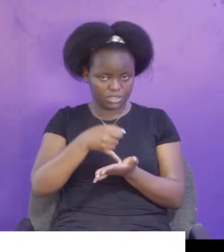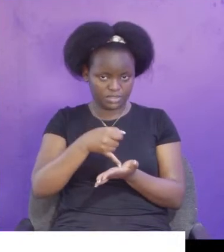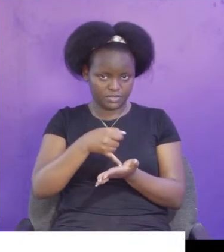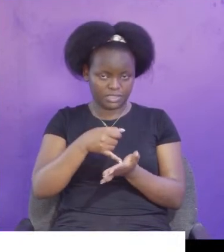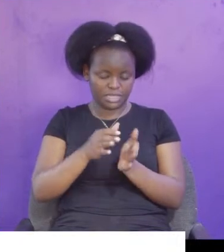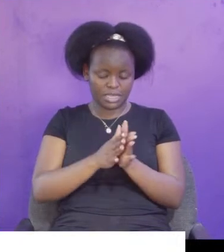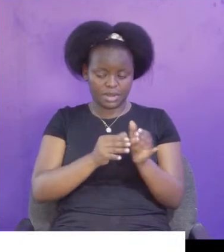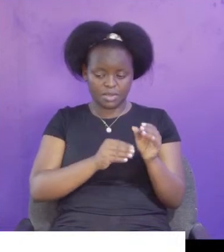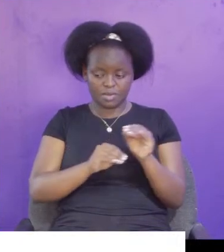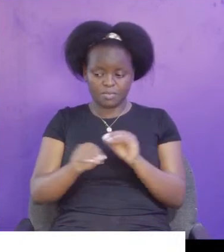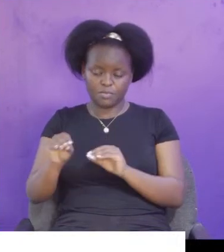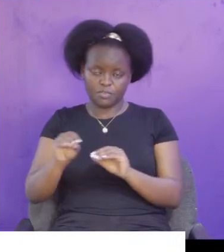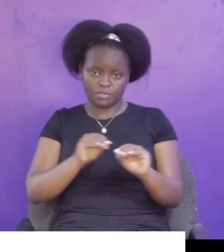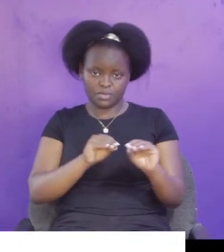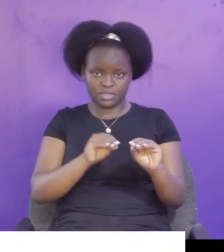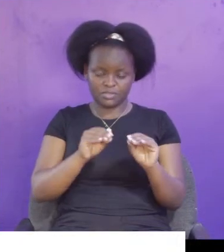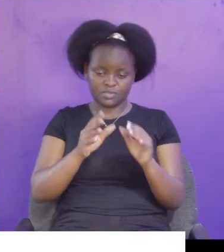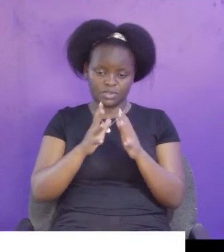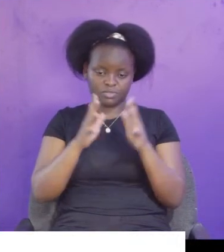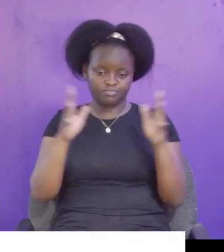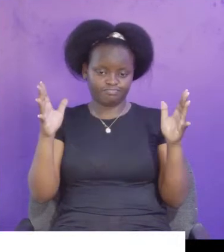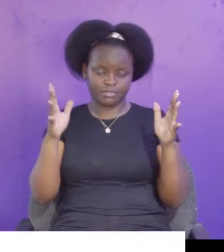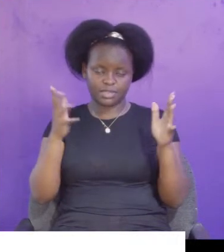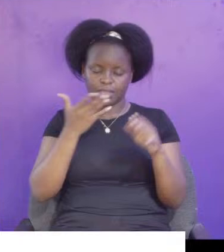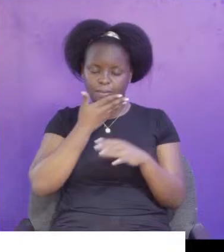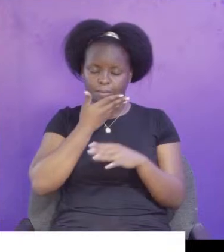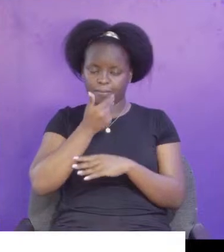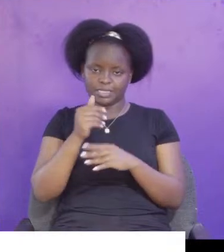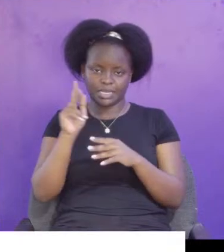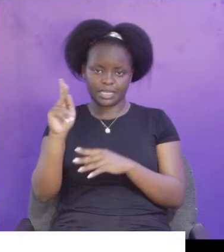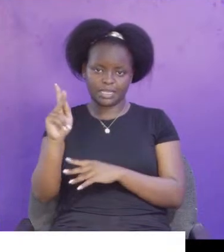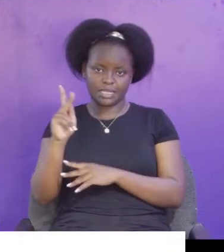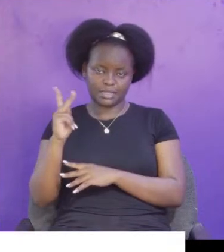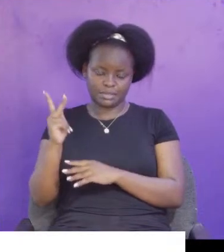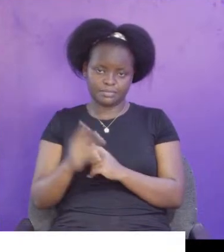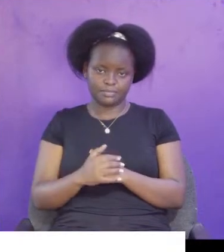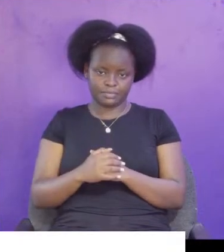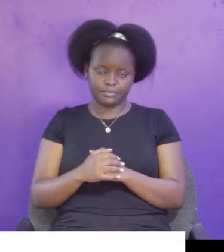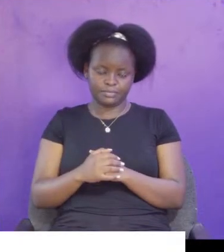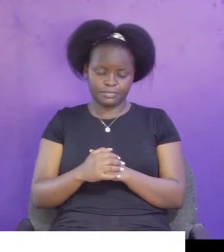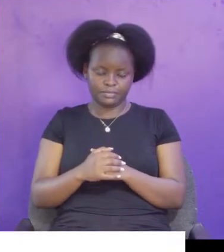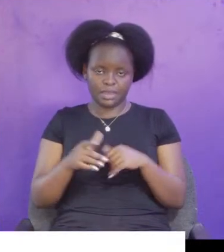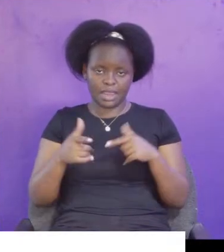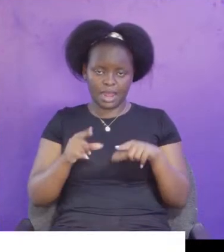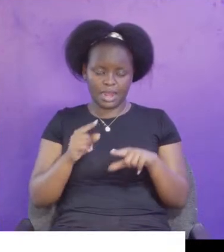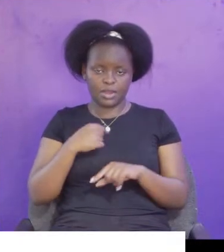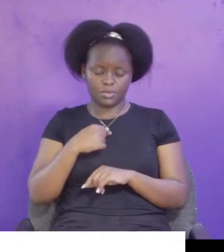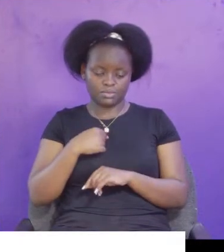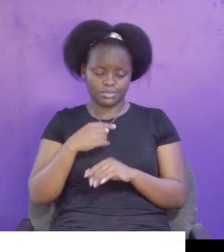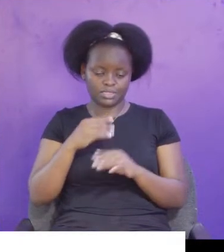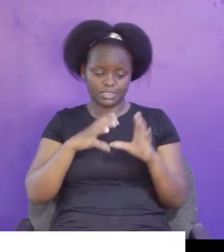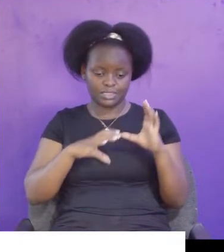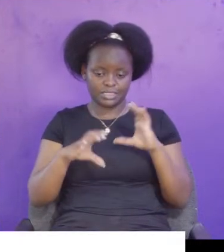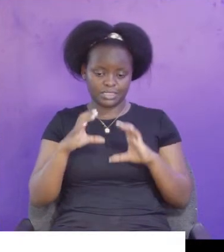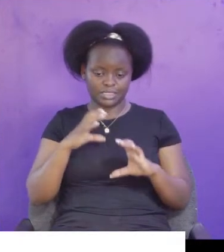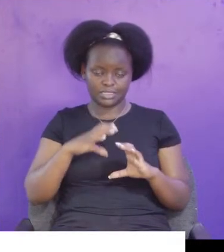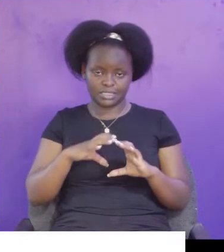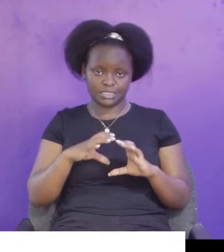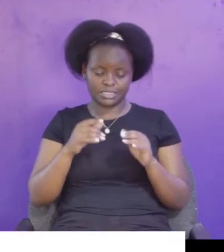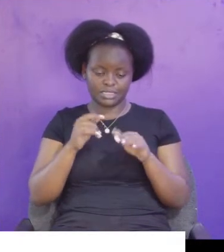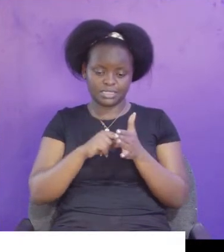a greater and better Kenya. Allow me, fellow citizens, at this solemn